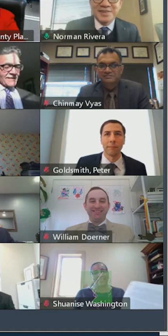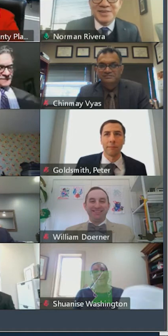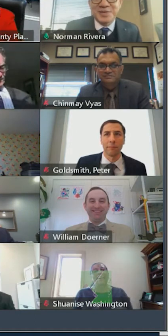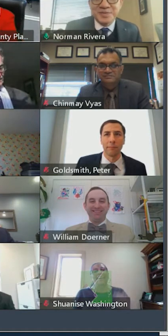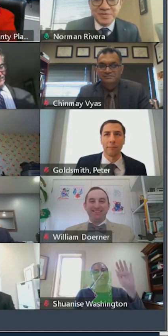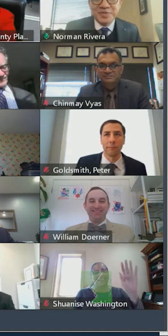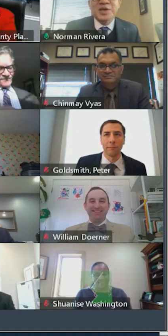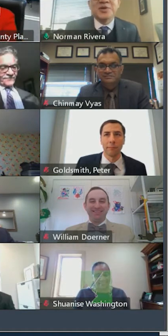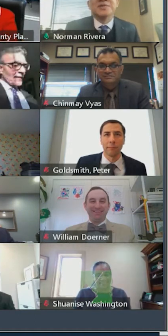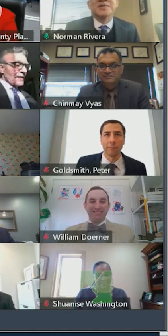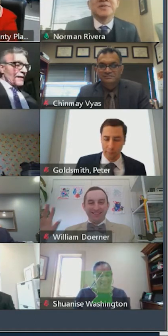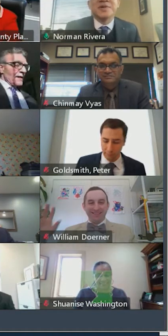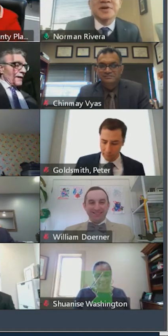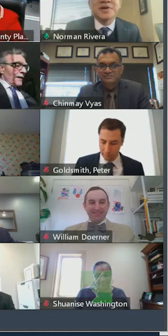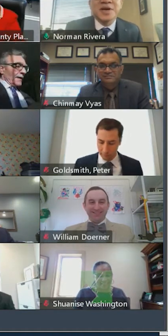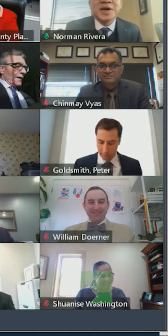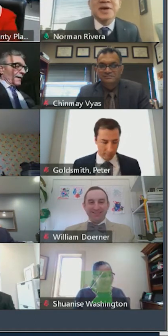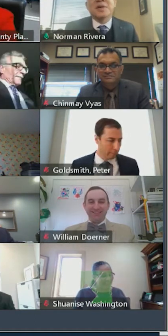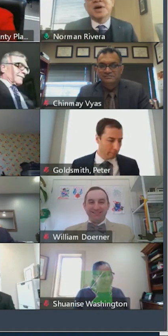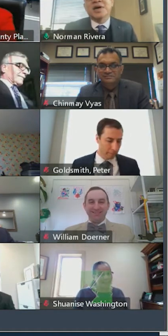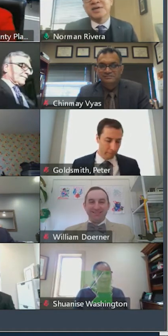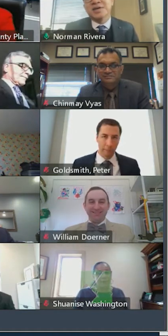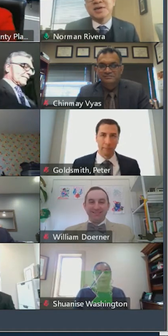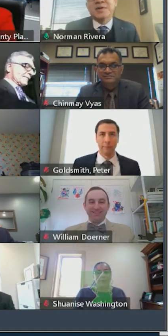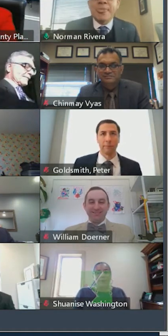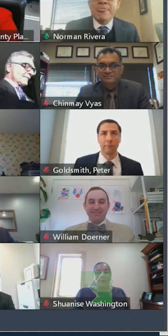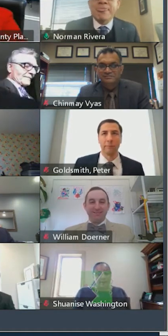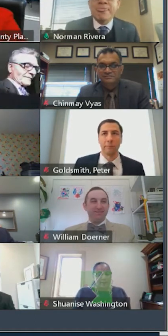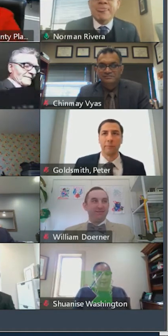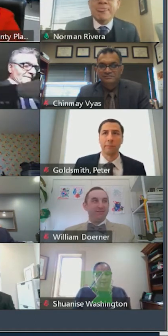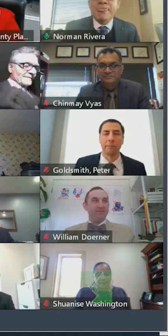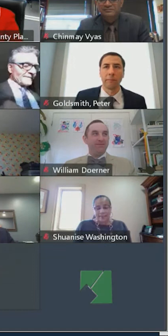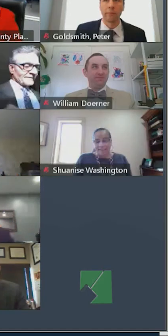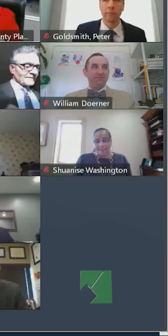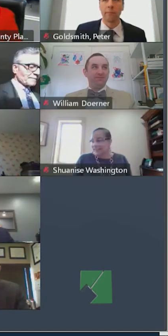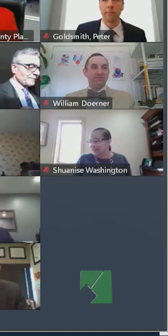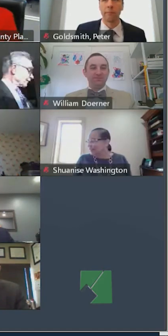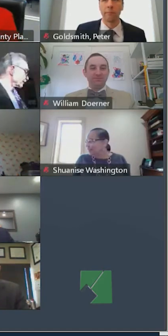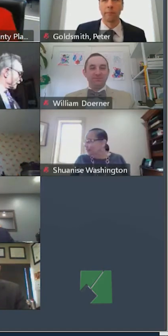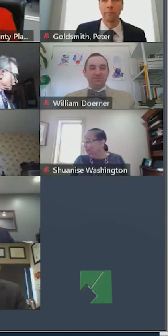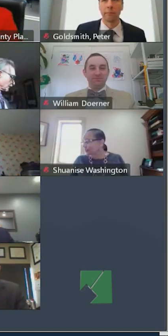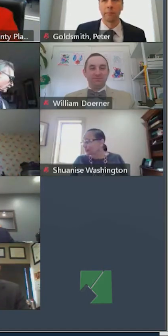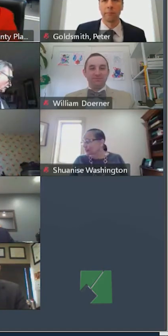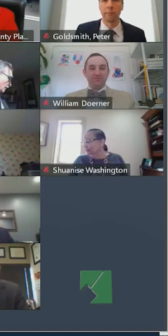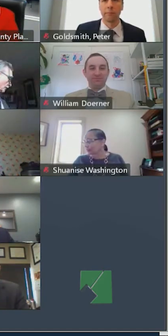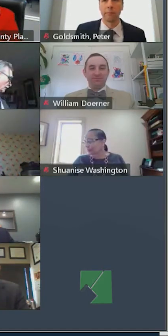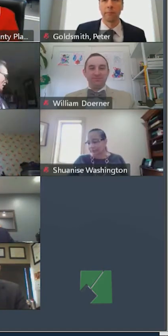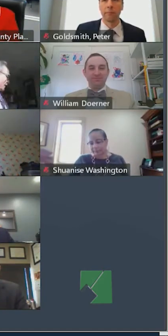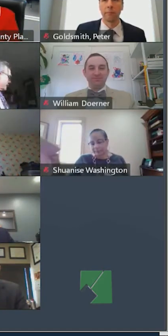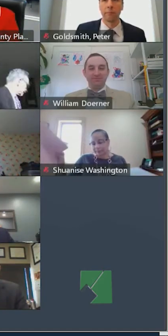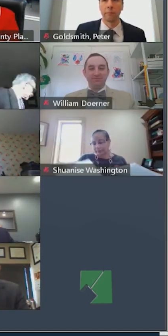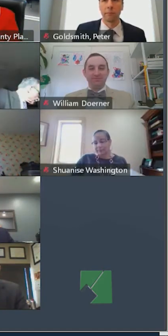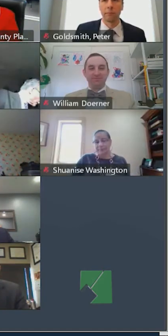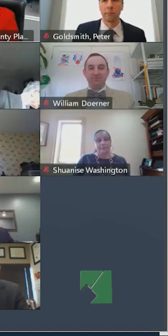know, we got a biggie now, though. Okay. Bye-bye. Okay, goodbye now. So the next item on our